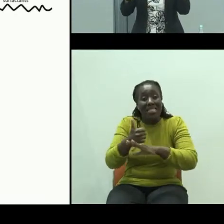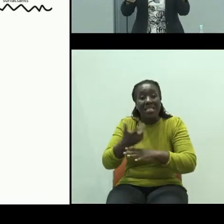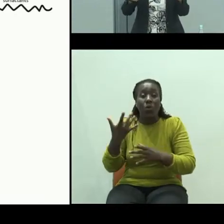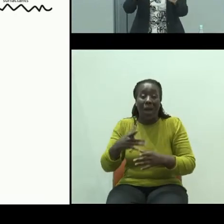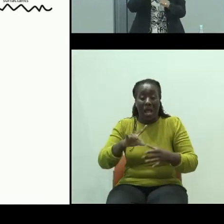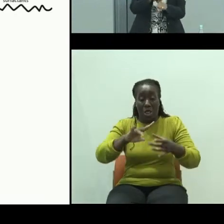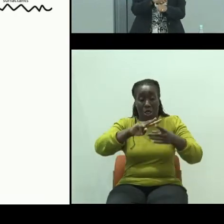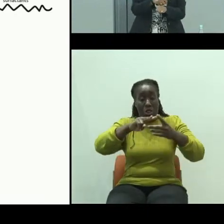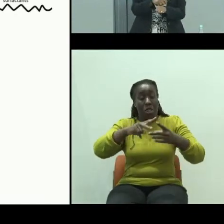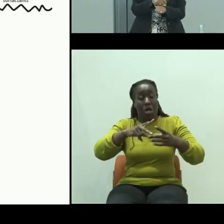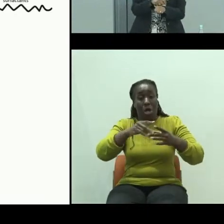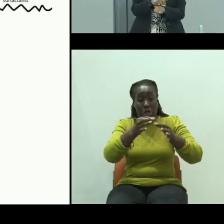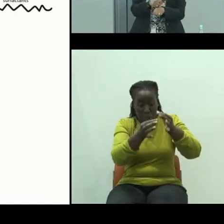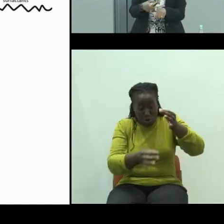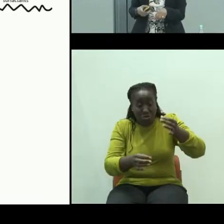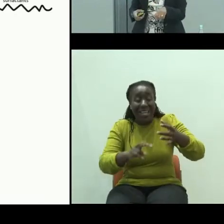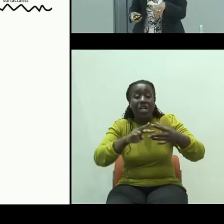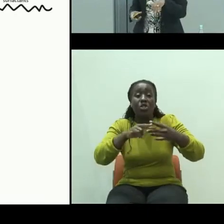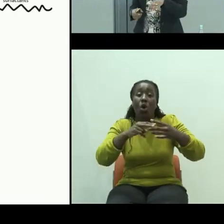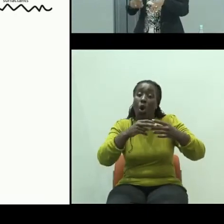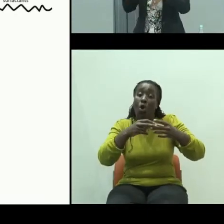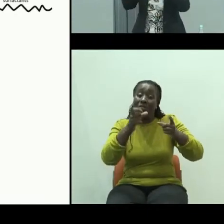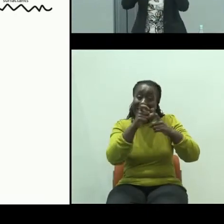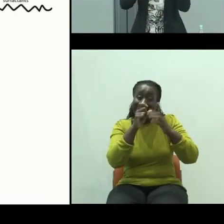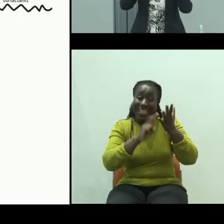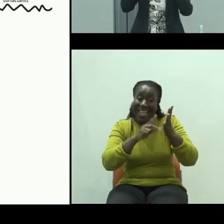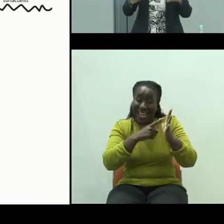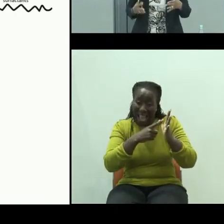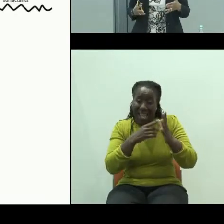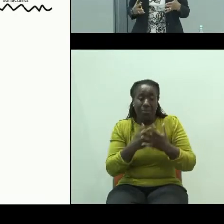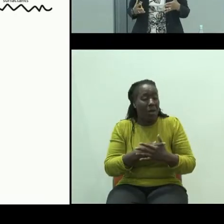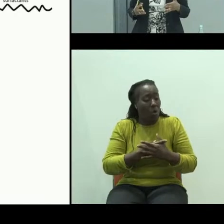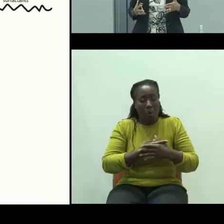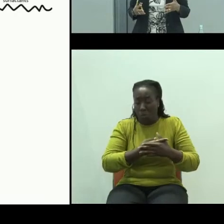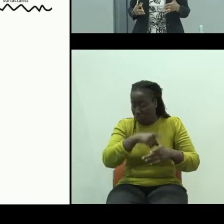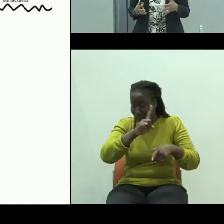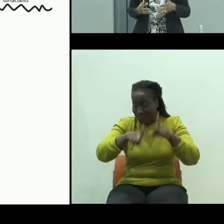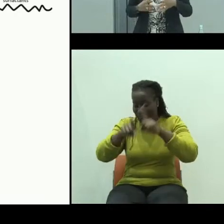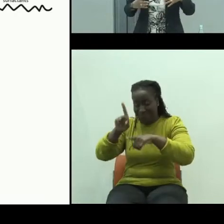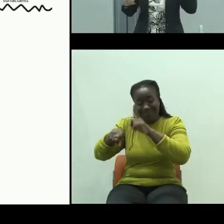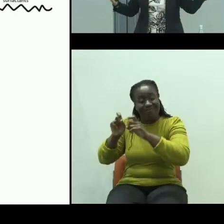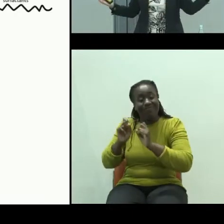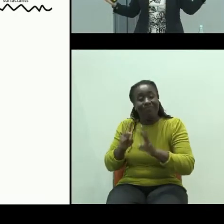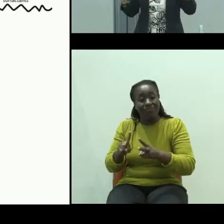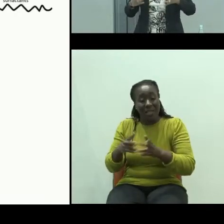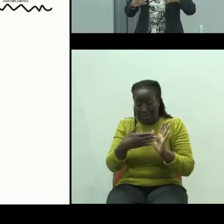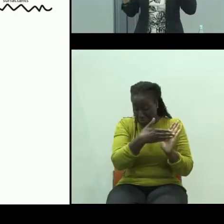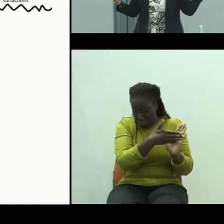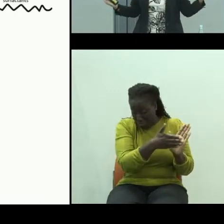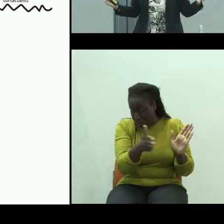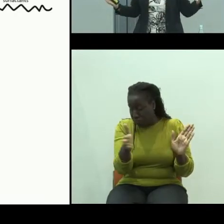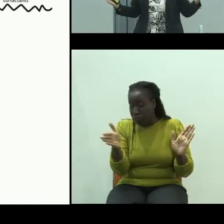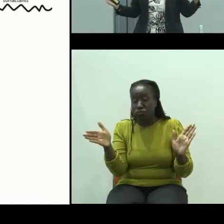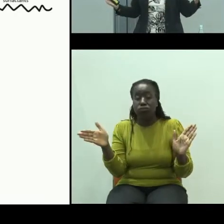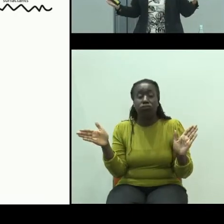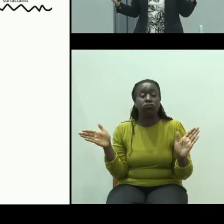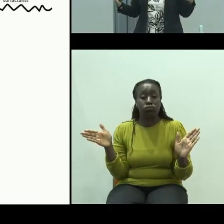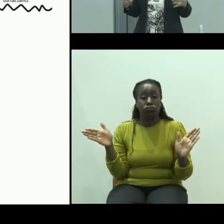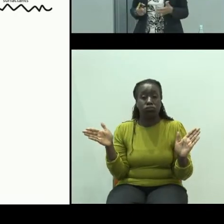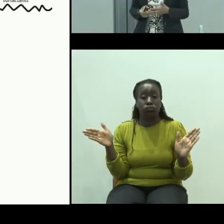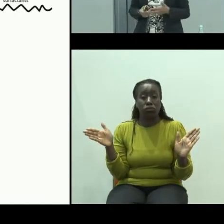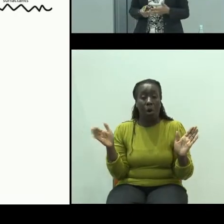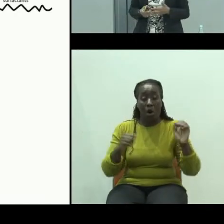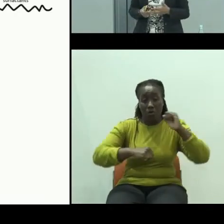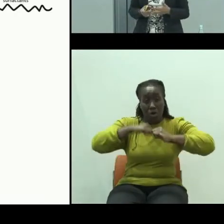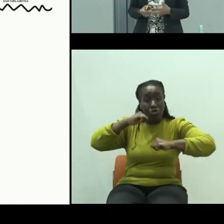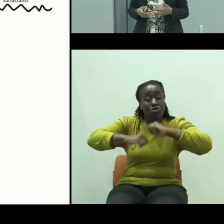of DNA that the regulator binds to. But all these different versions give us a range of different constructs